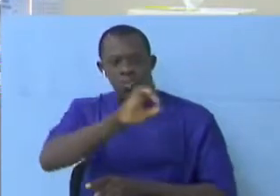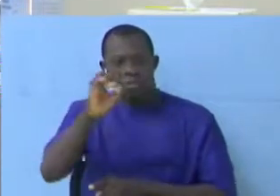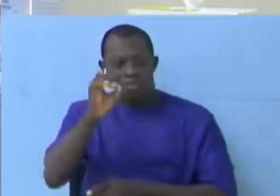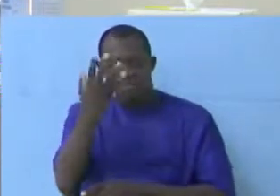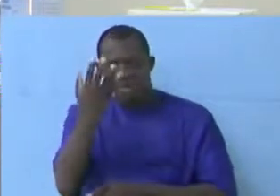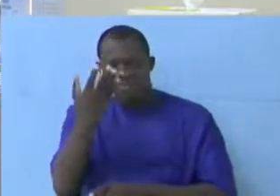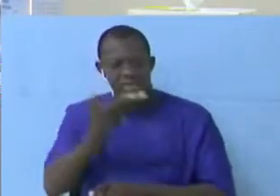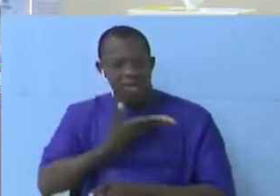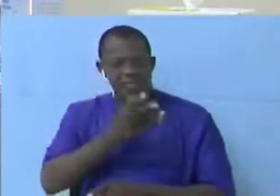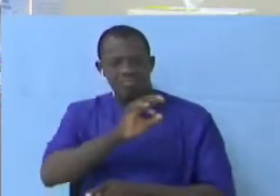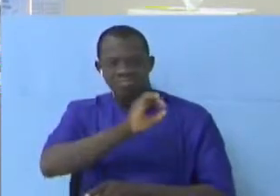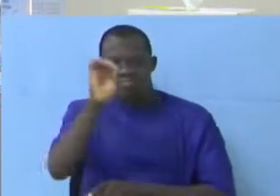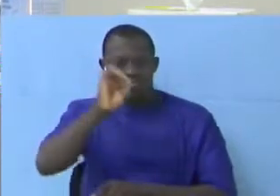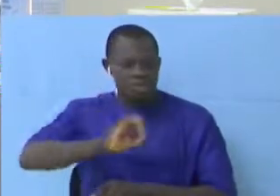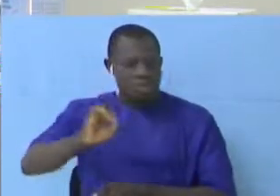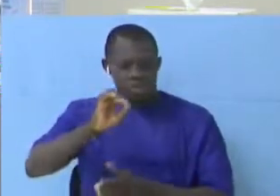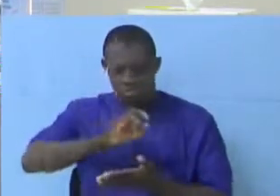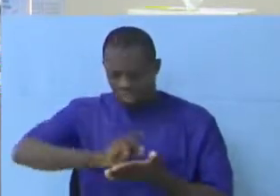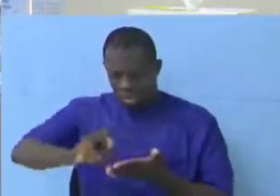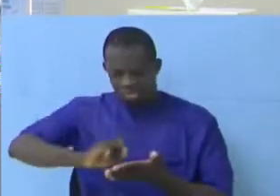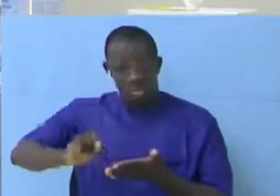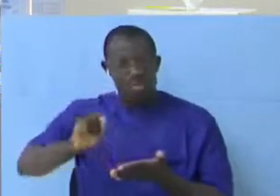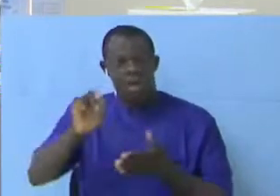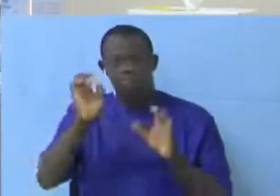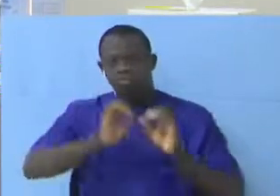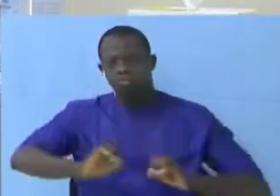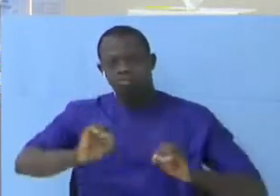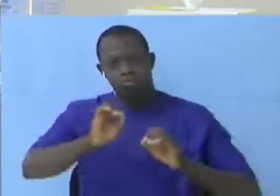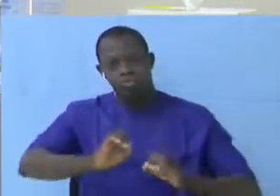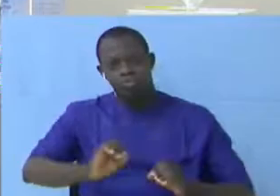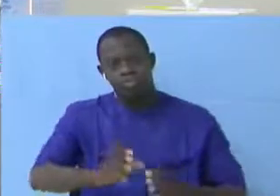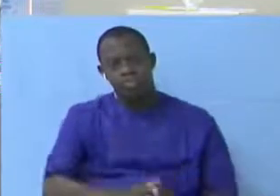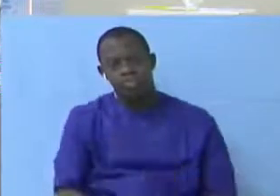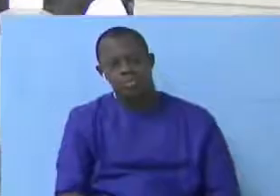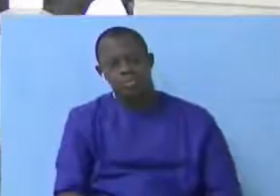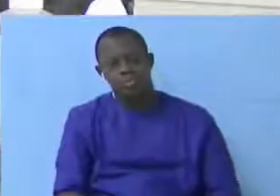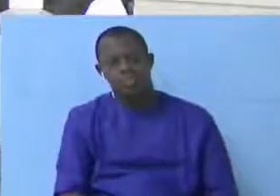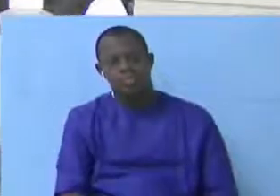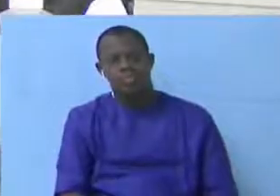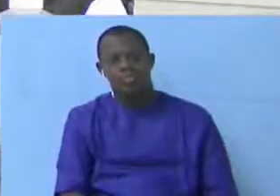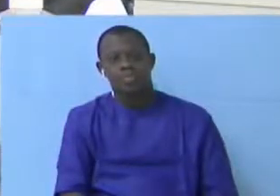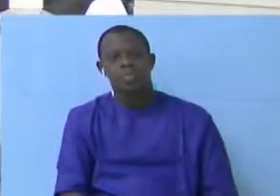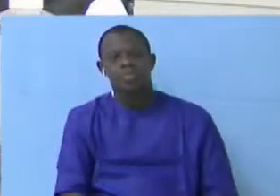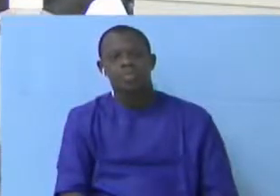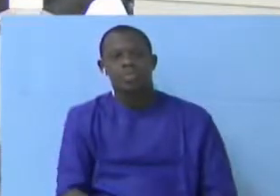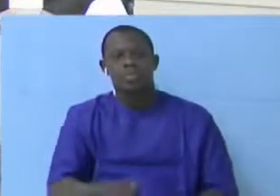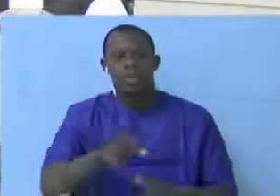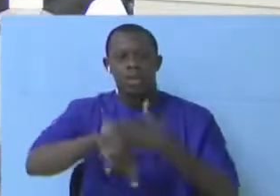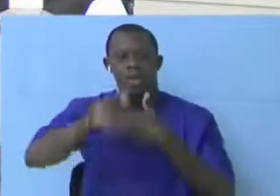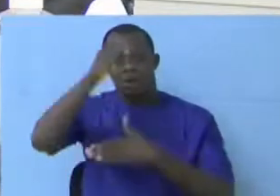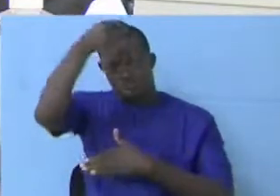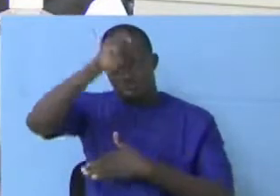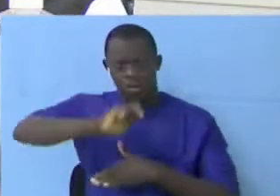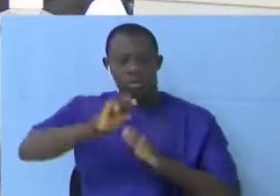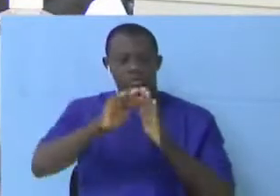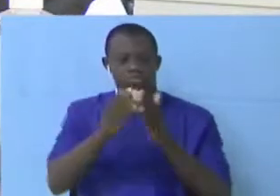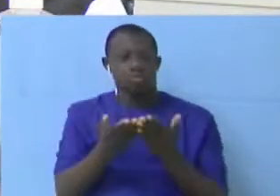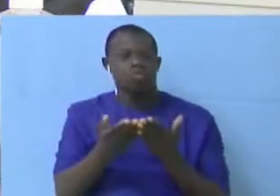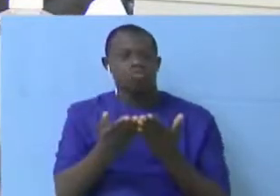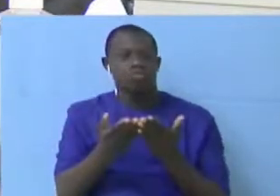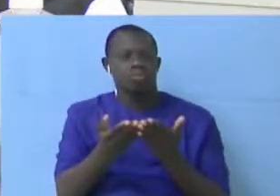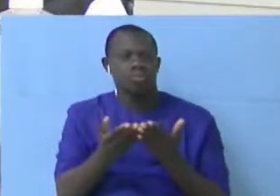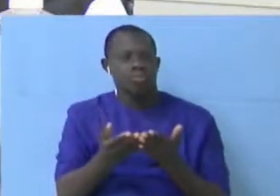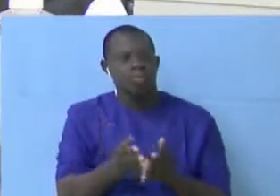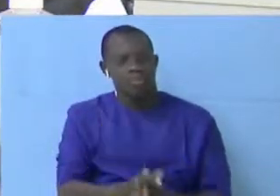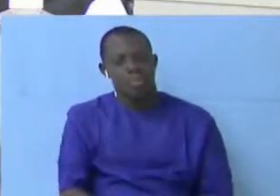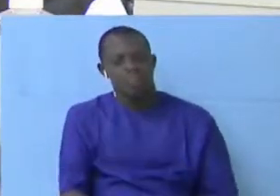2005? Say to be Munasoro Labim for a near my court, Saferton in the police diary. Mensoran police or law